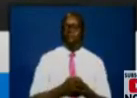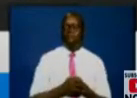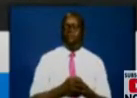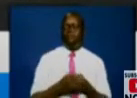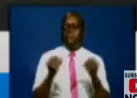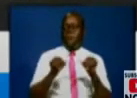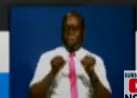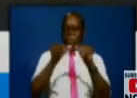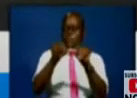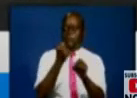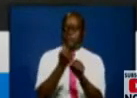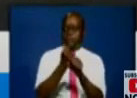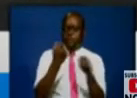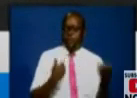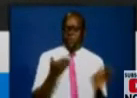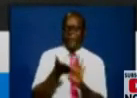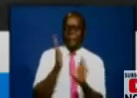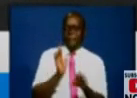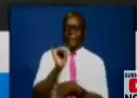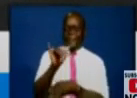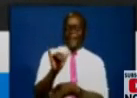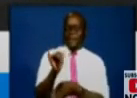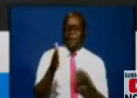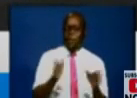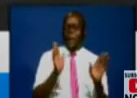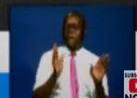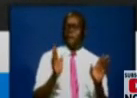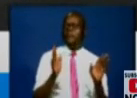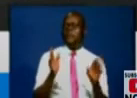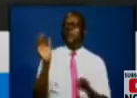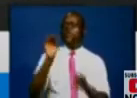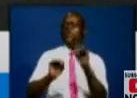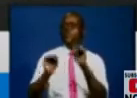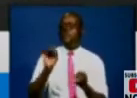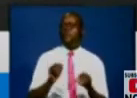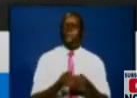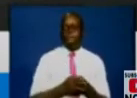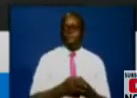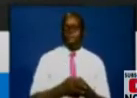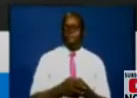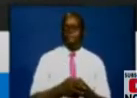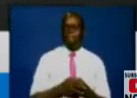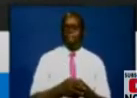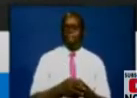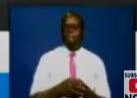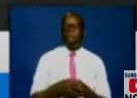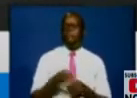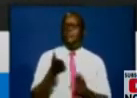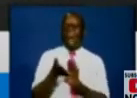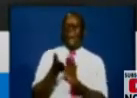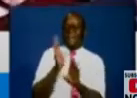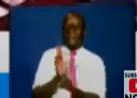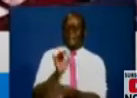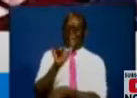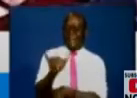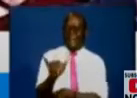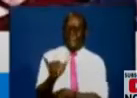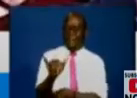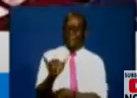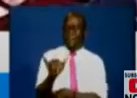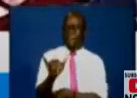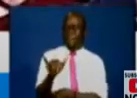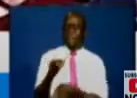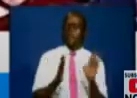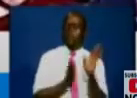proceed to abandon that line of argument or contribution. Mr. Speaker, I retract my